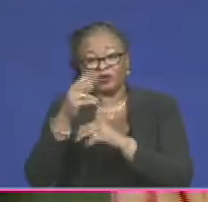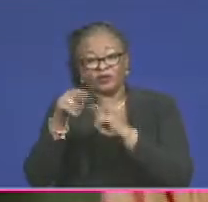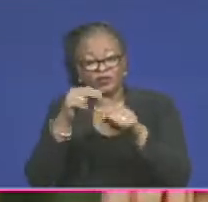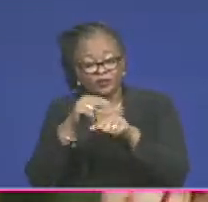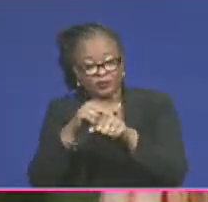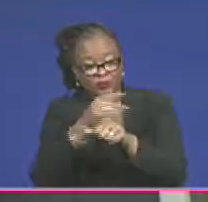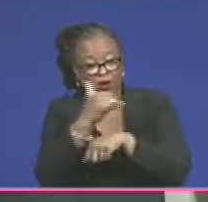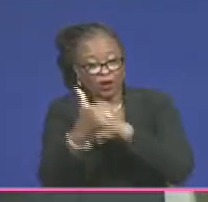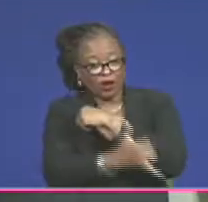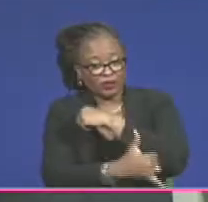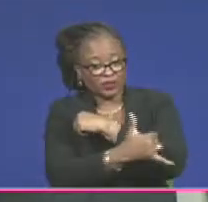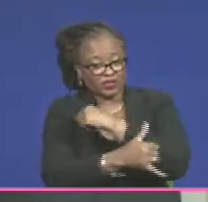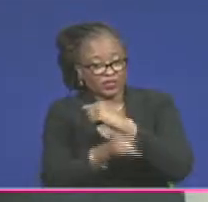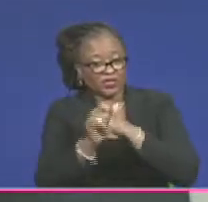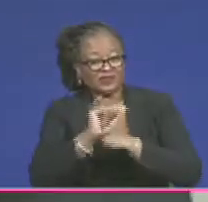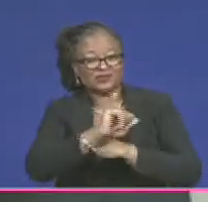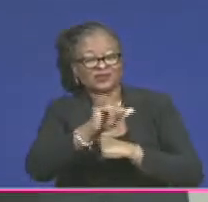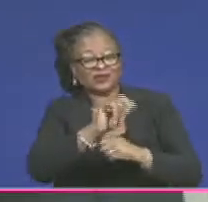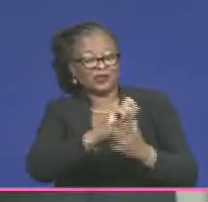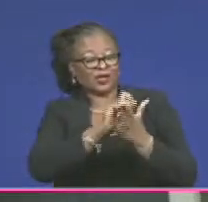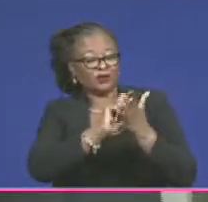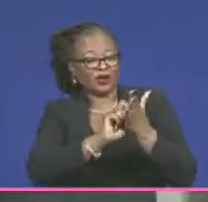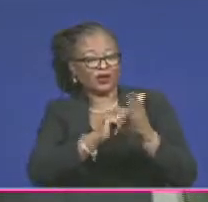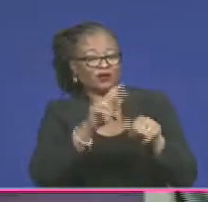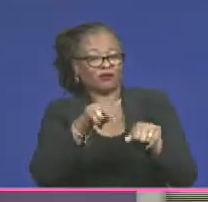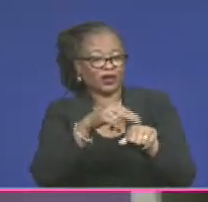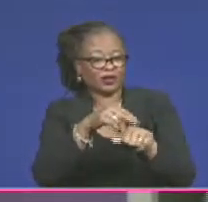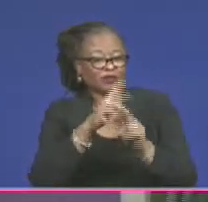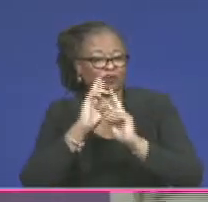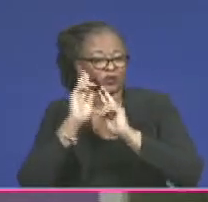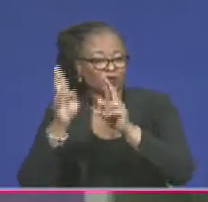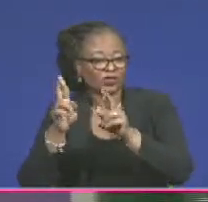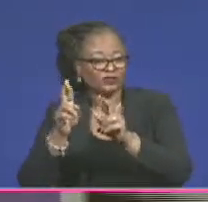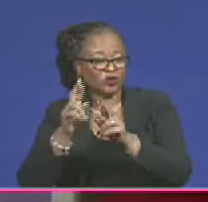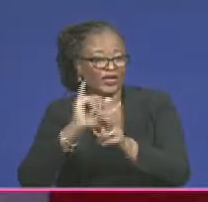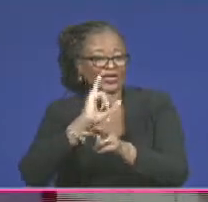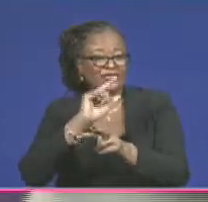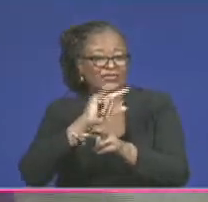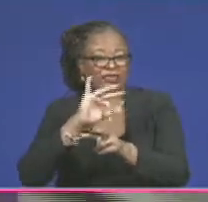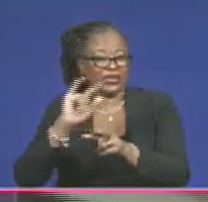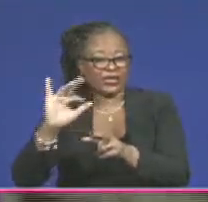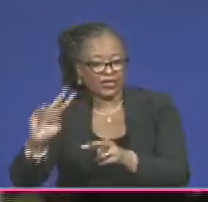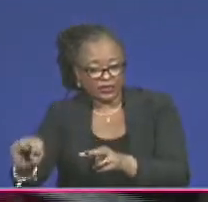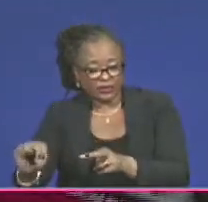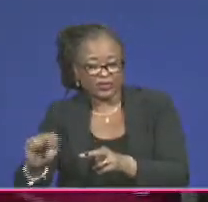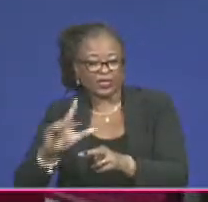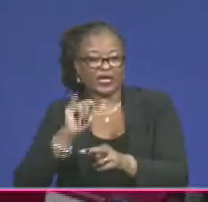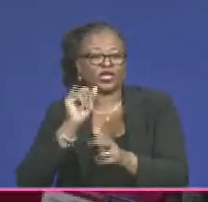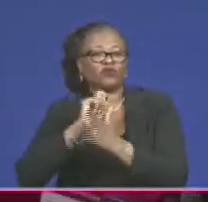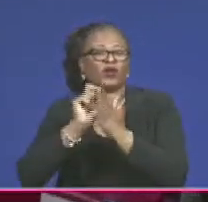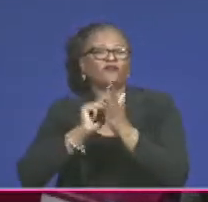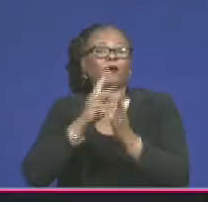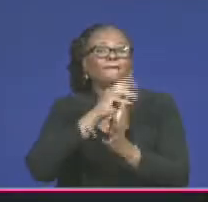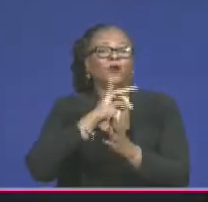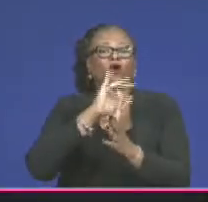of prescription that I write a regular request for insulin, I can write a request for